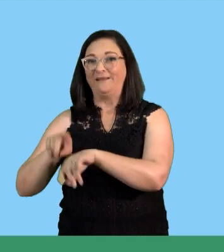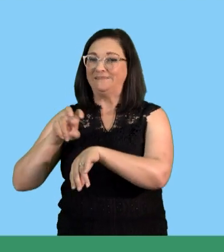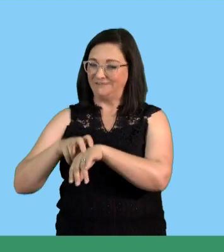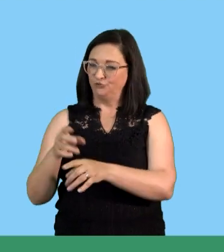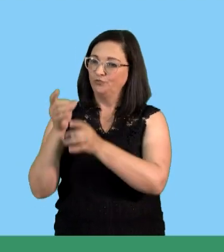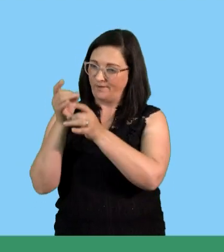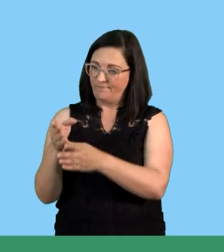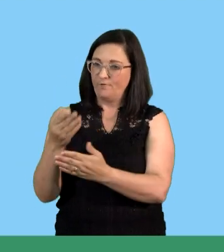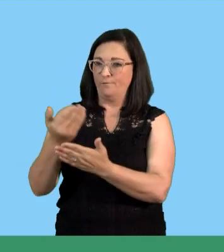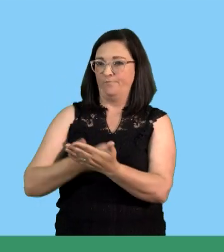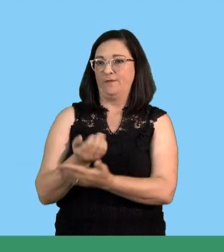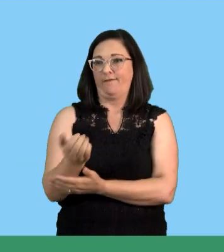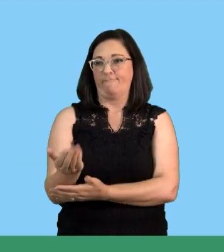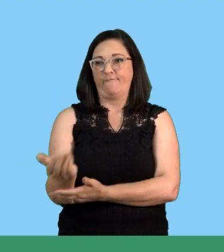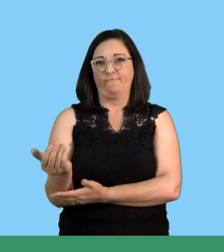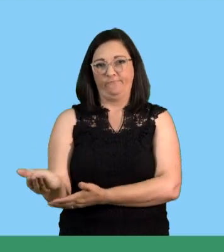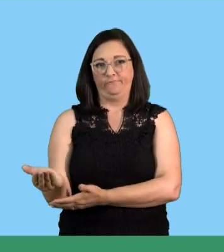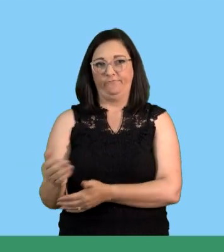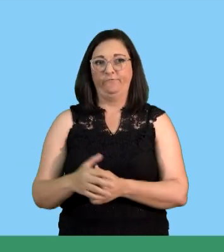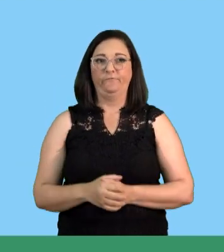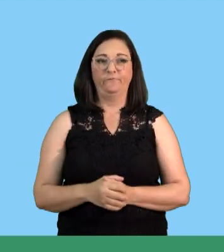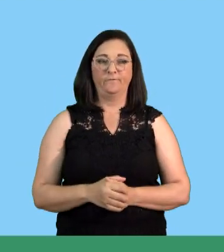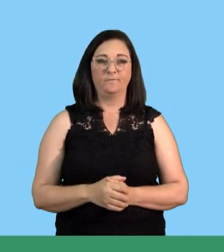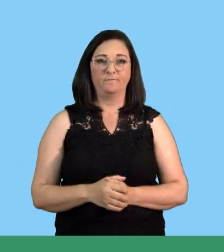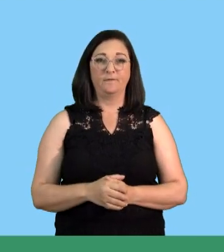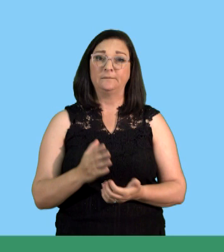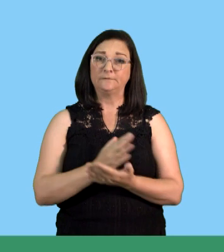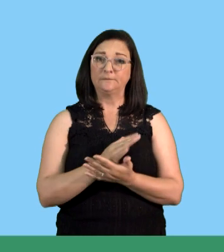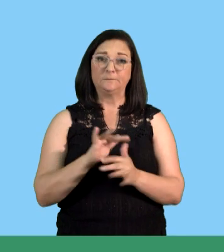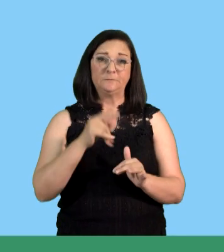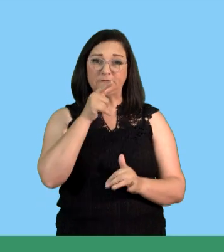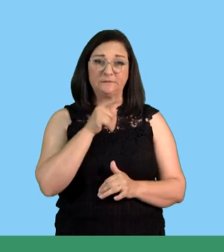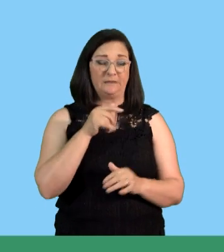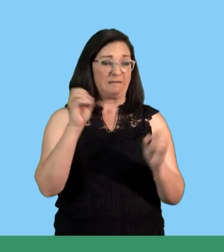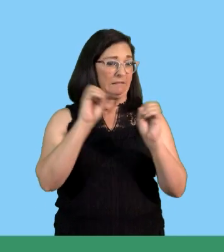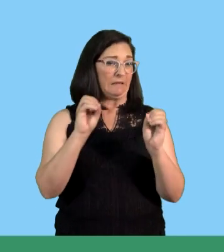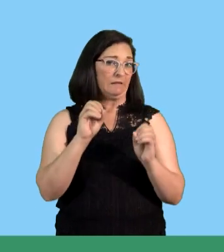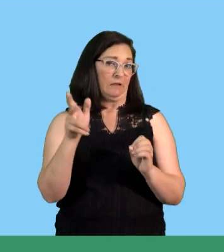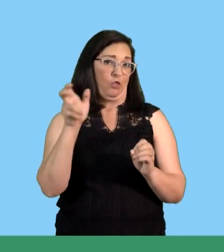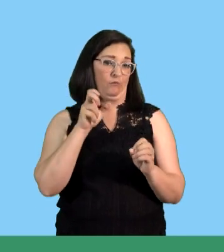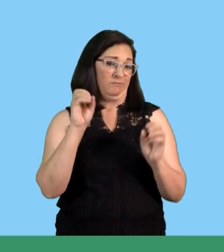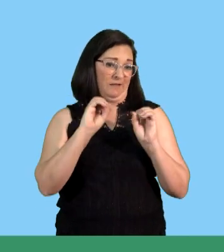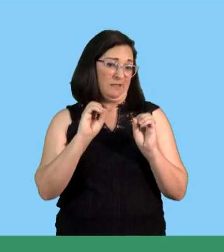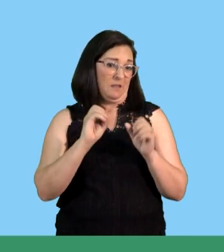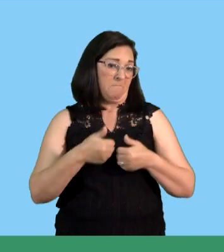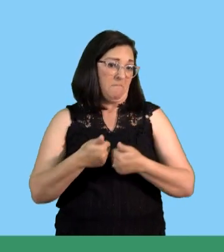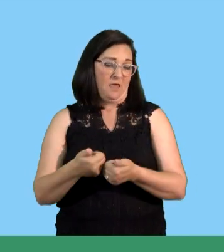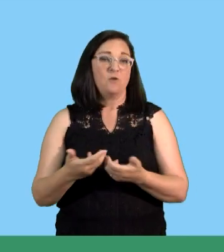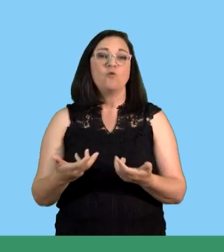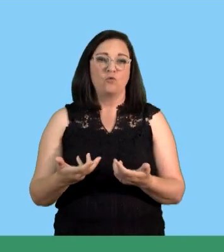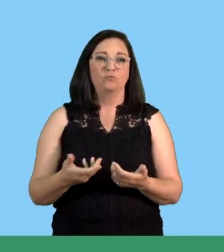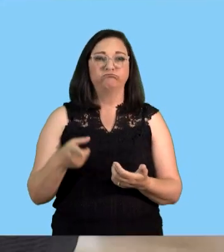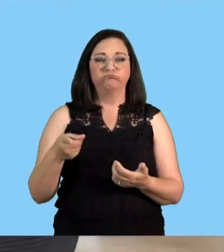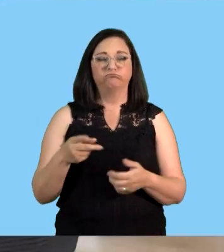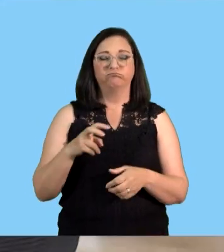of their application. Some job advertisements will say, if you do not receive anything from us within the next 30 days or